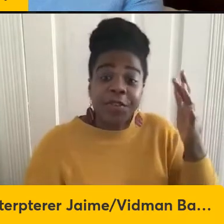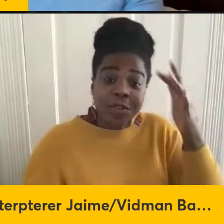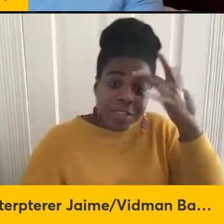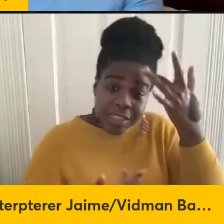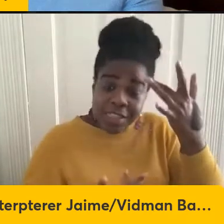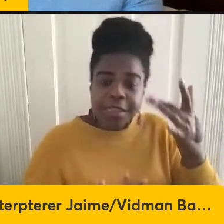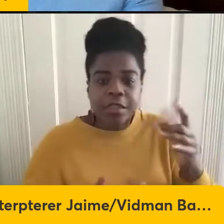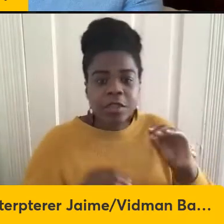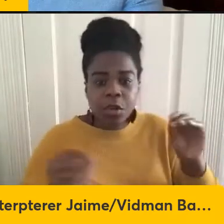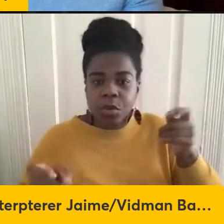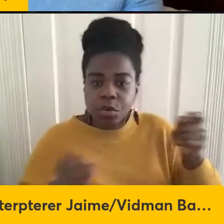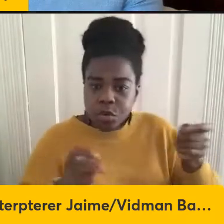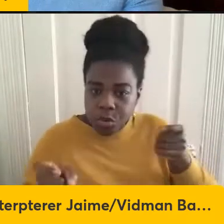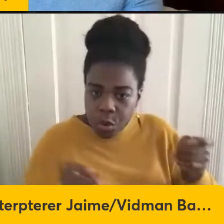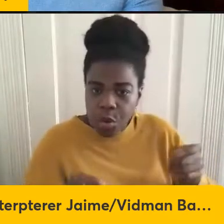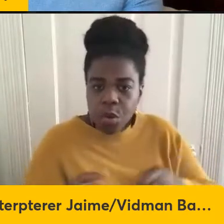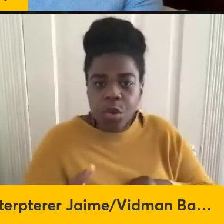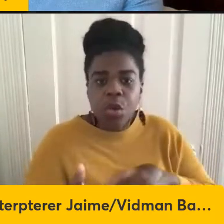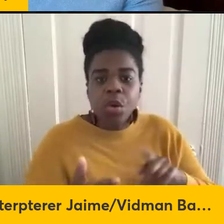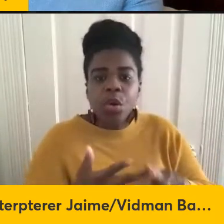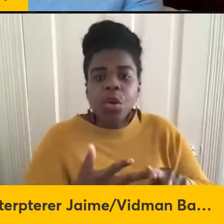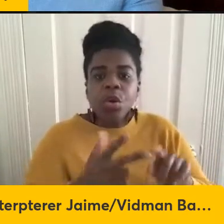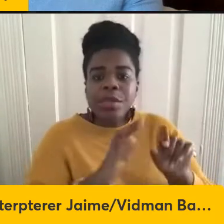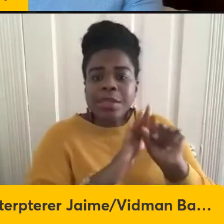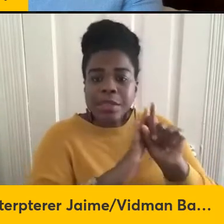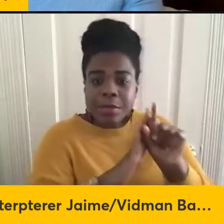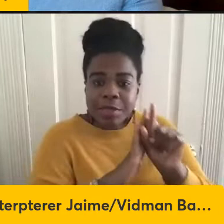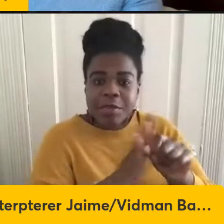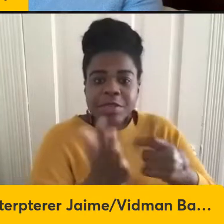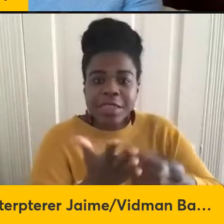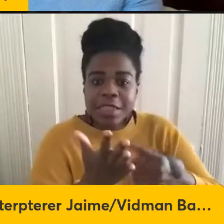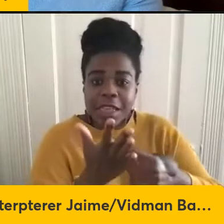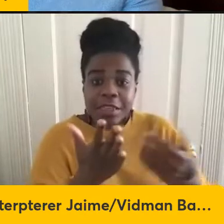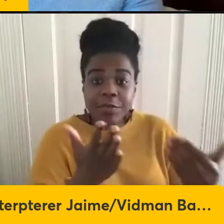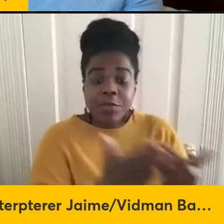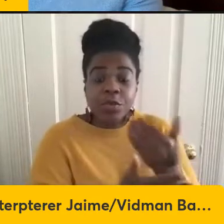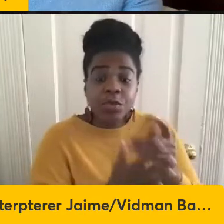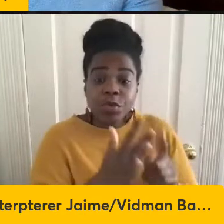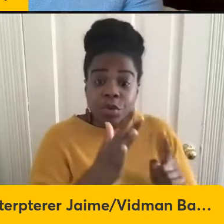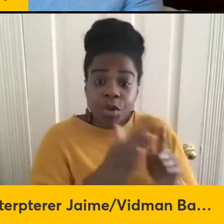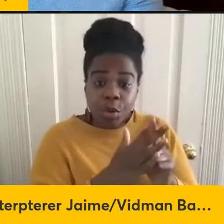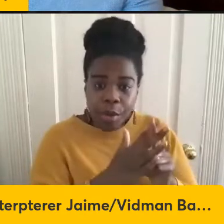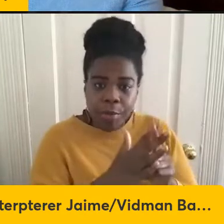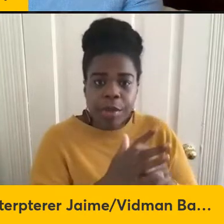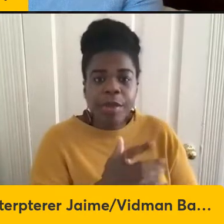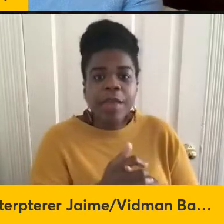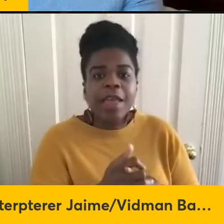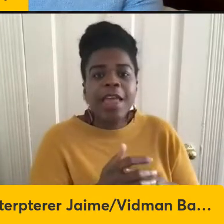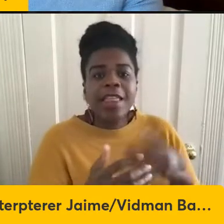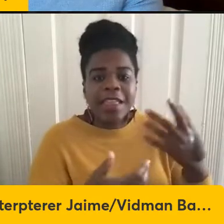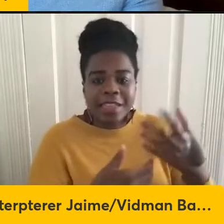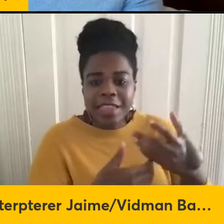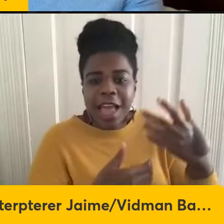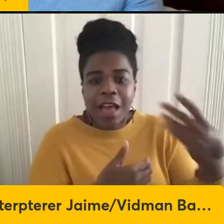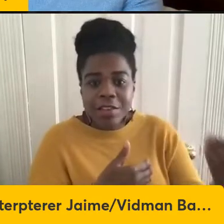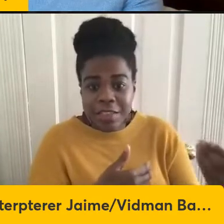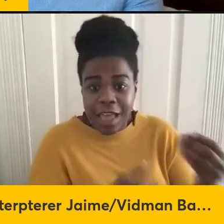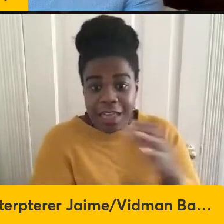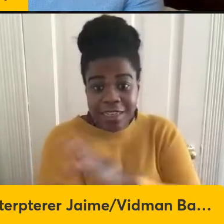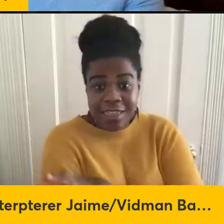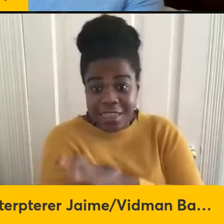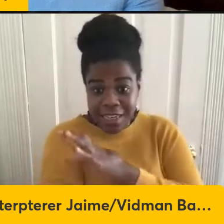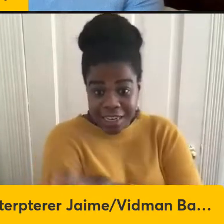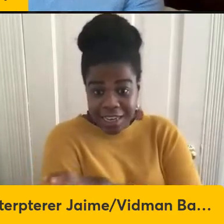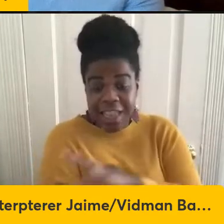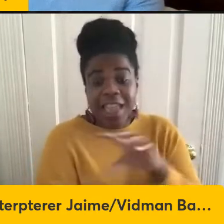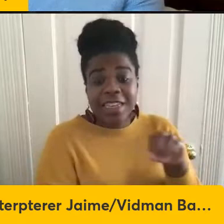for things like talking about symptoms if there are new symptoms emerging. So, there is the outside of the clinic and the inside